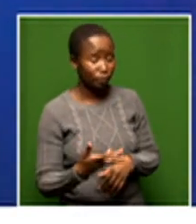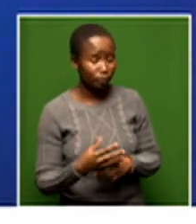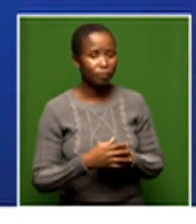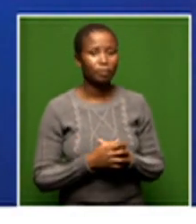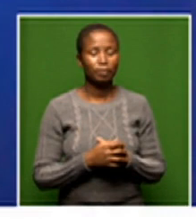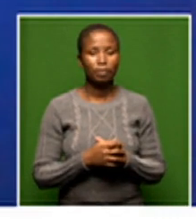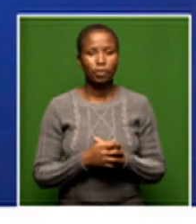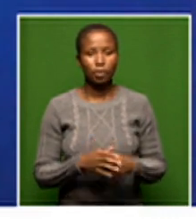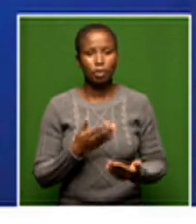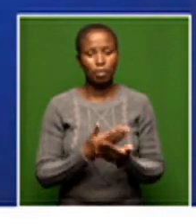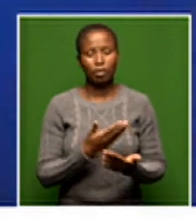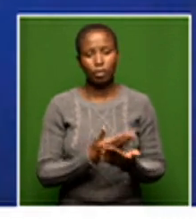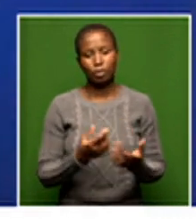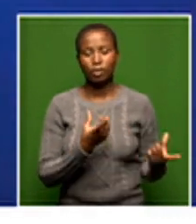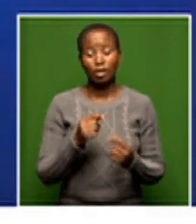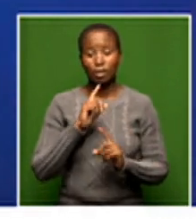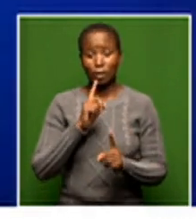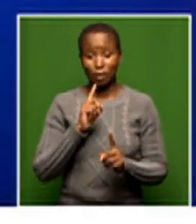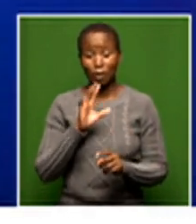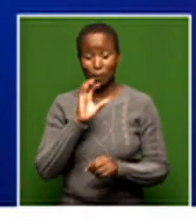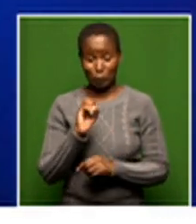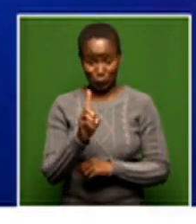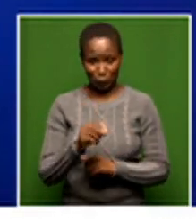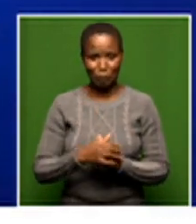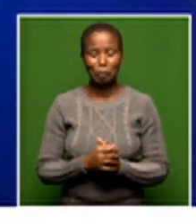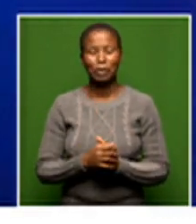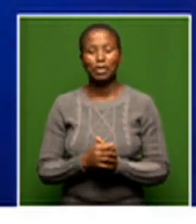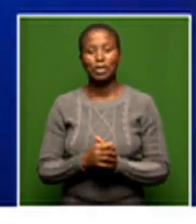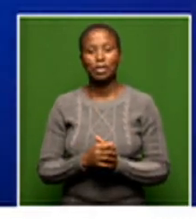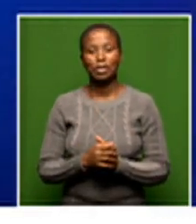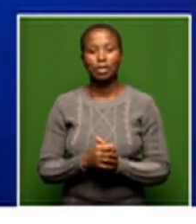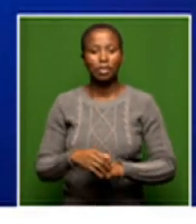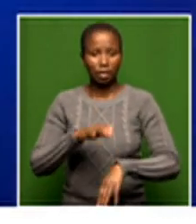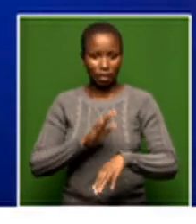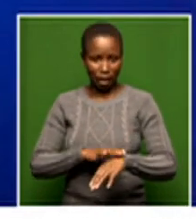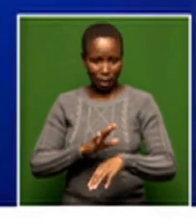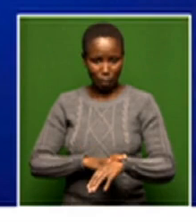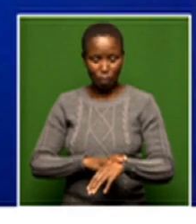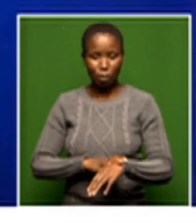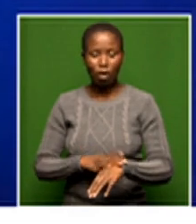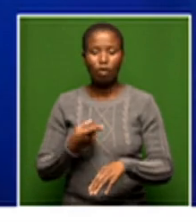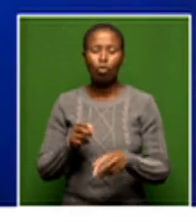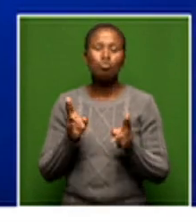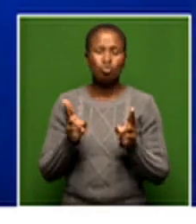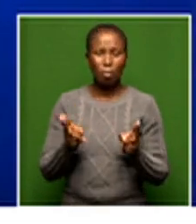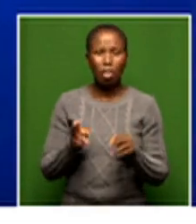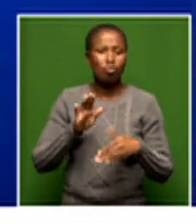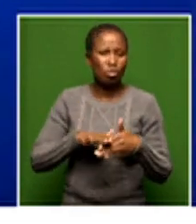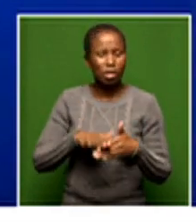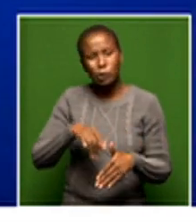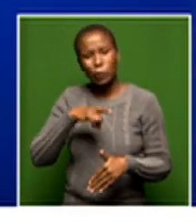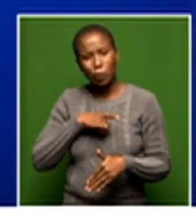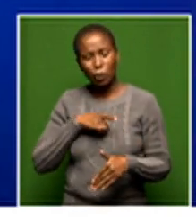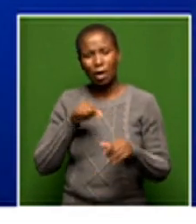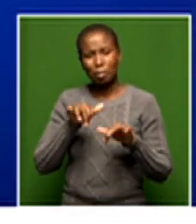the questions that were asked, like I said earlier, tried to explore what were the common reasons why many of these